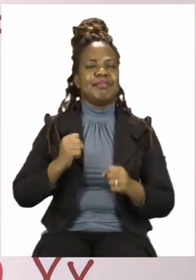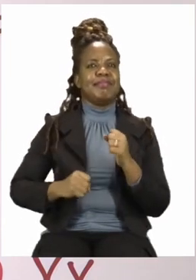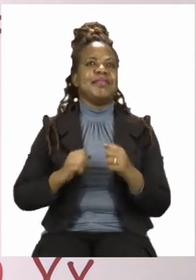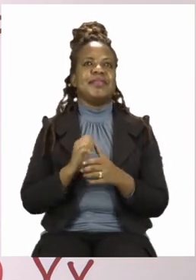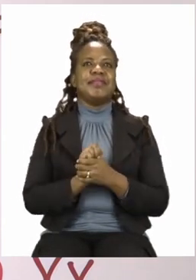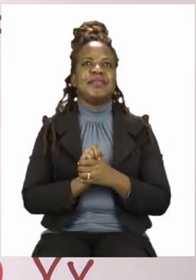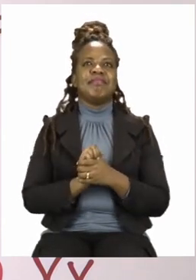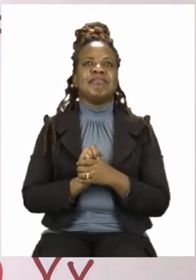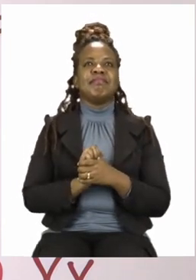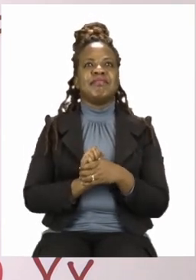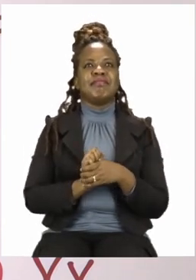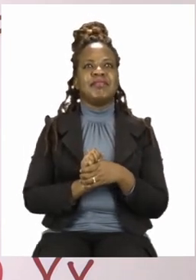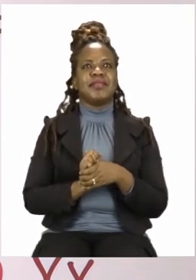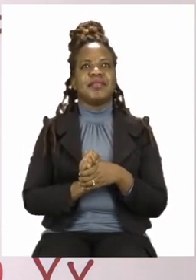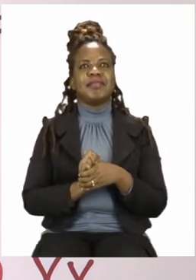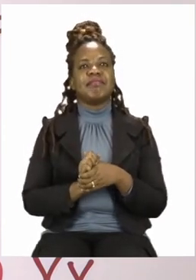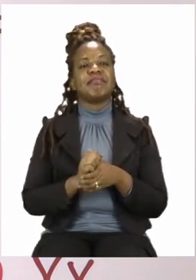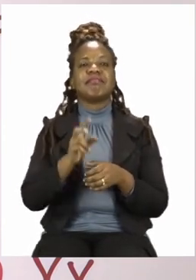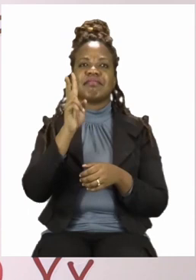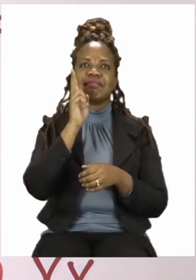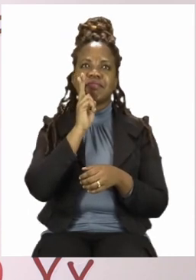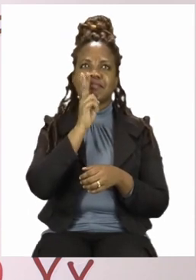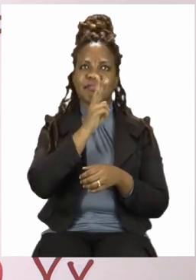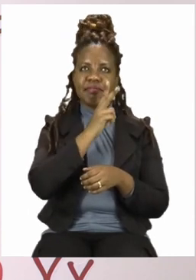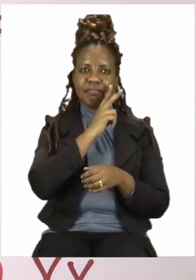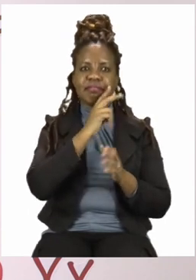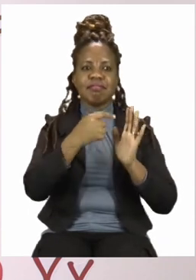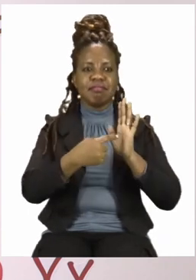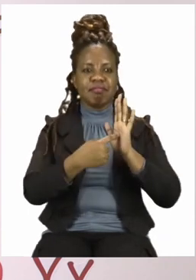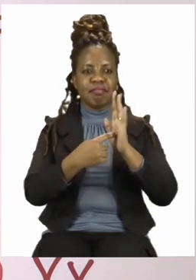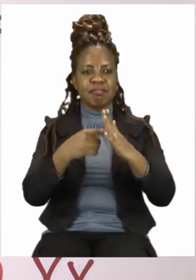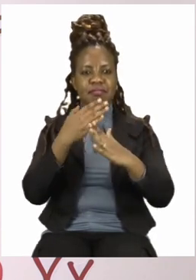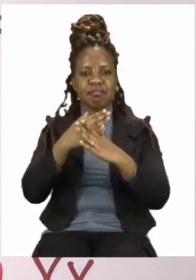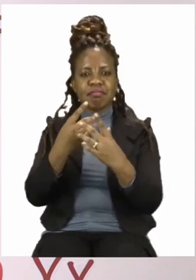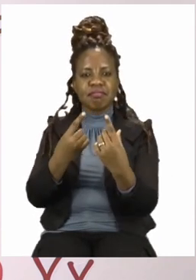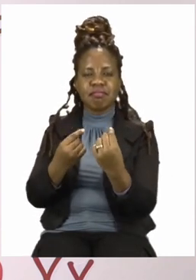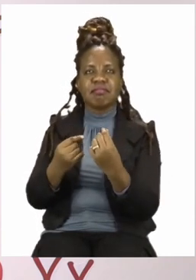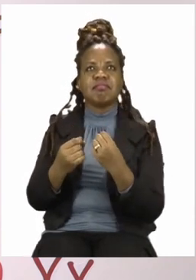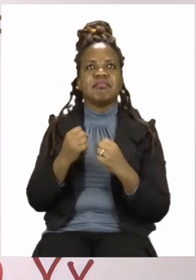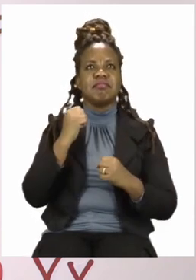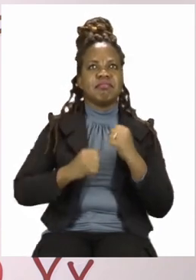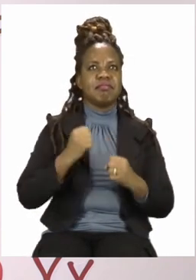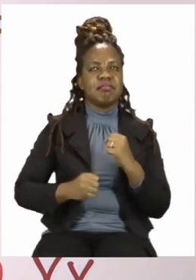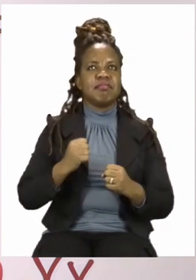So that is the verb. We are doing running. So if I say